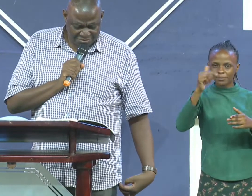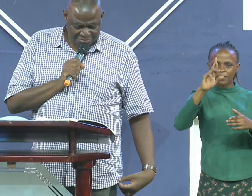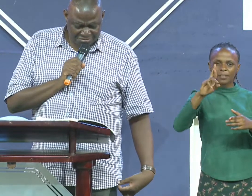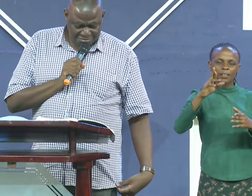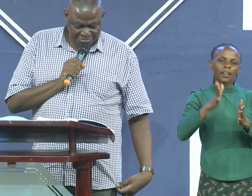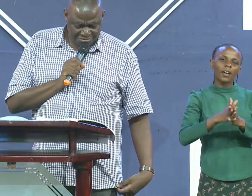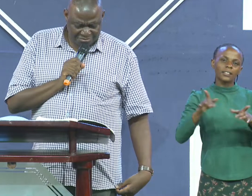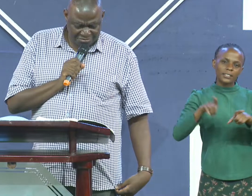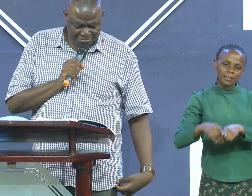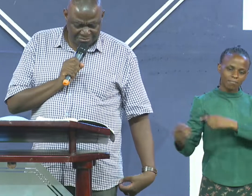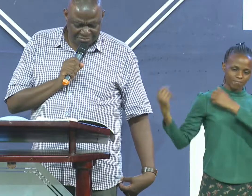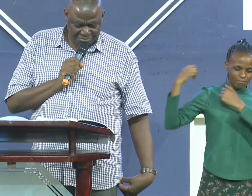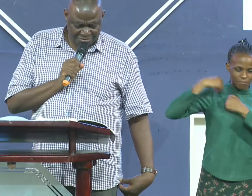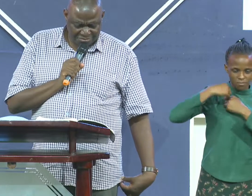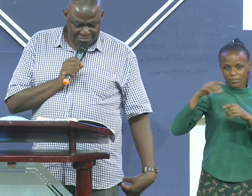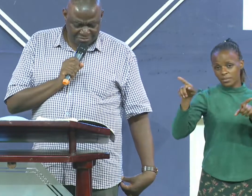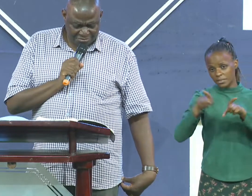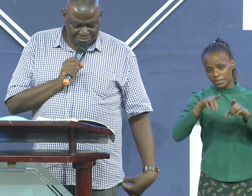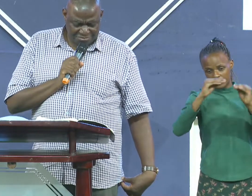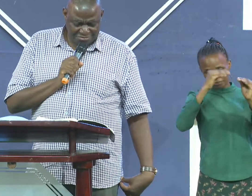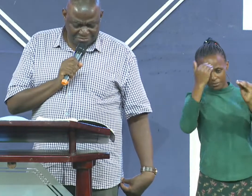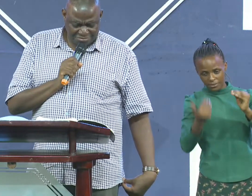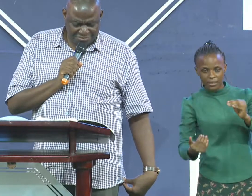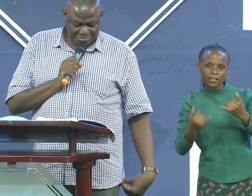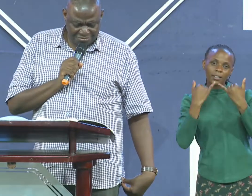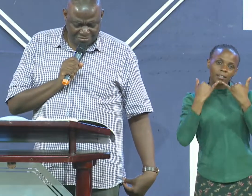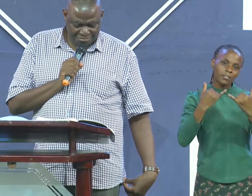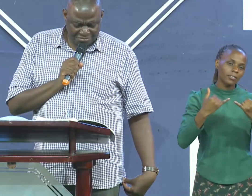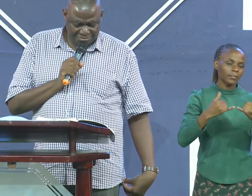kukibegabegache n'omwana namusindika n'agenda